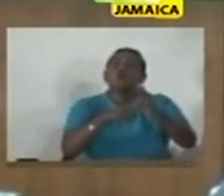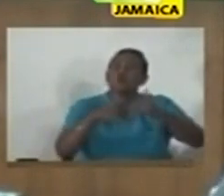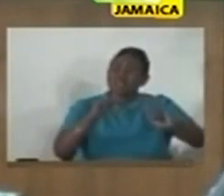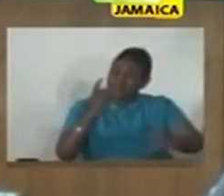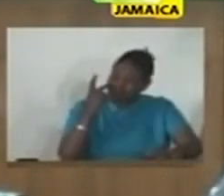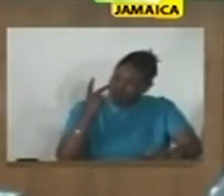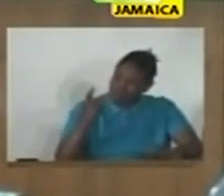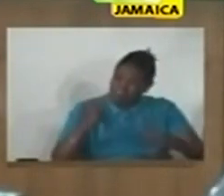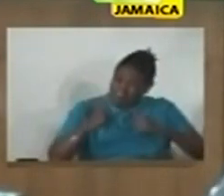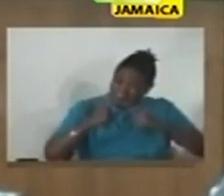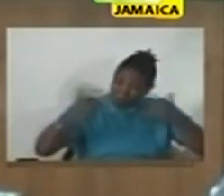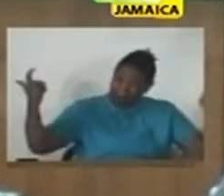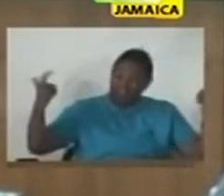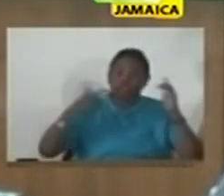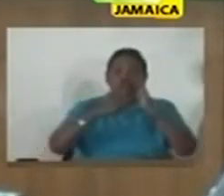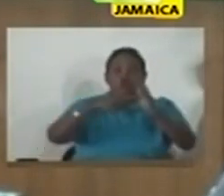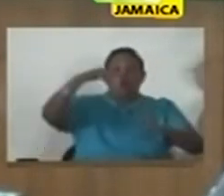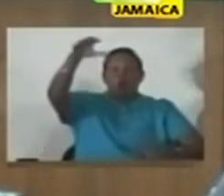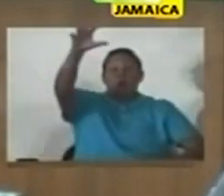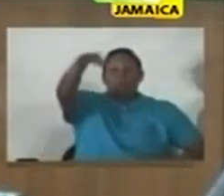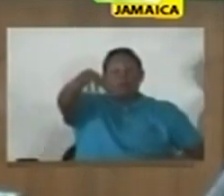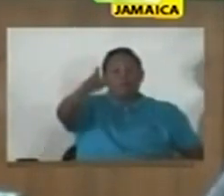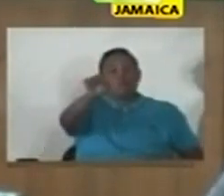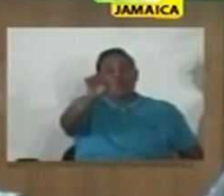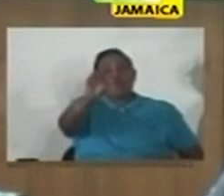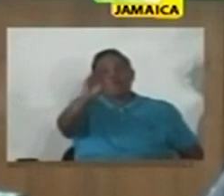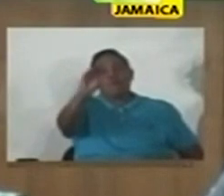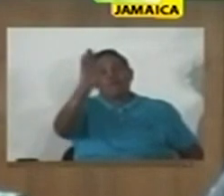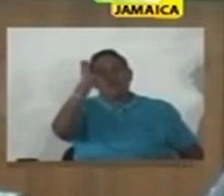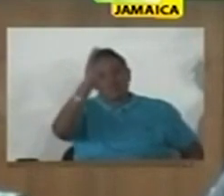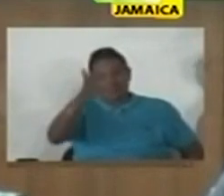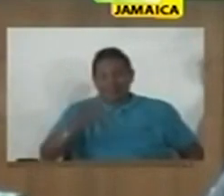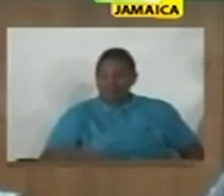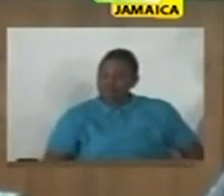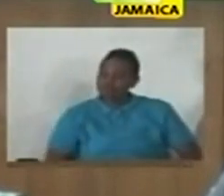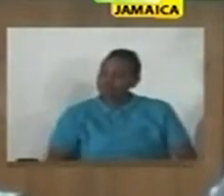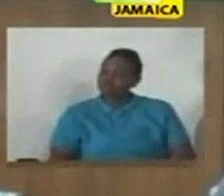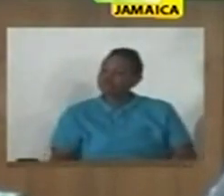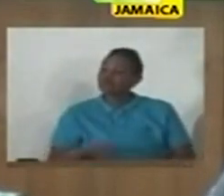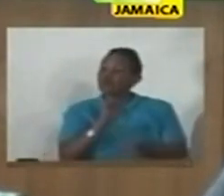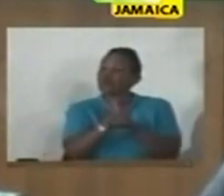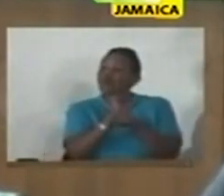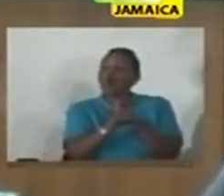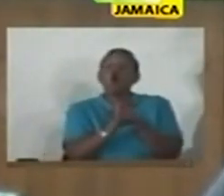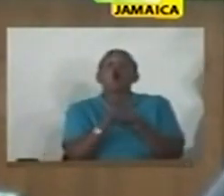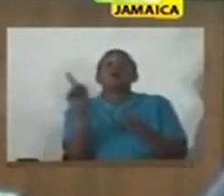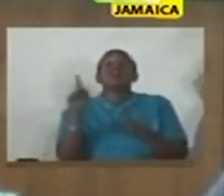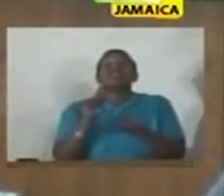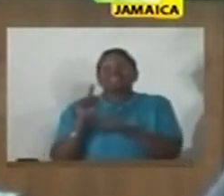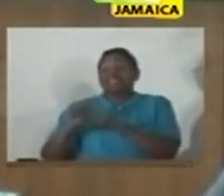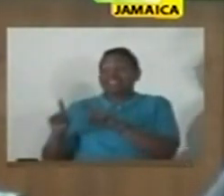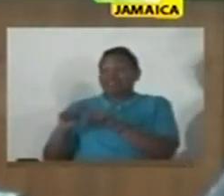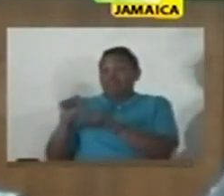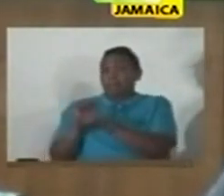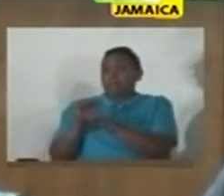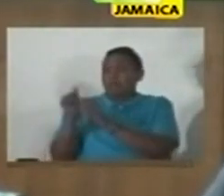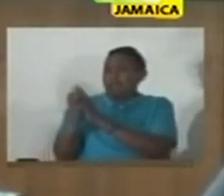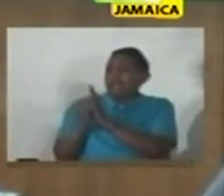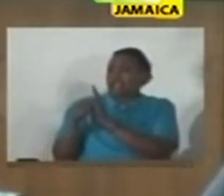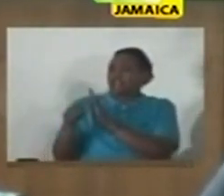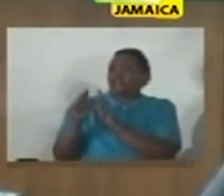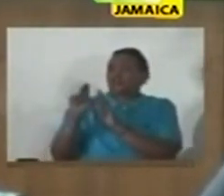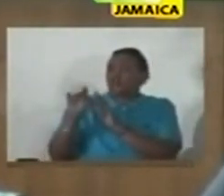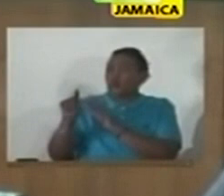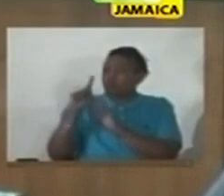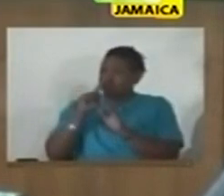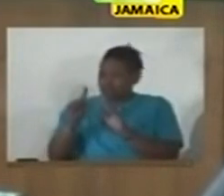mega show coming in Montego Bay. Mr. Speaker, the work of the Employment Agency Unit is dedicated